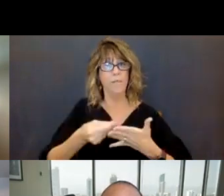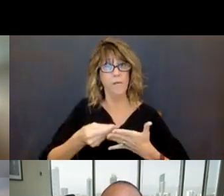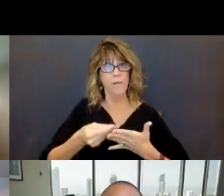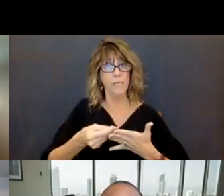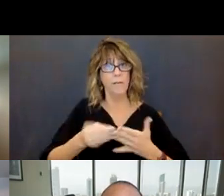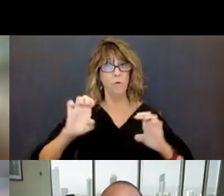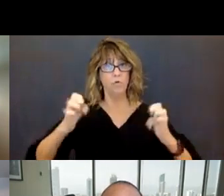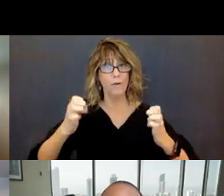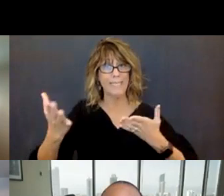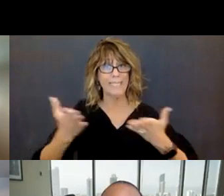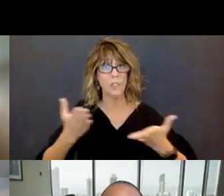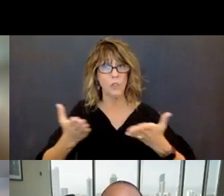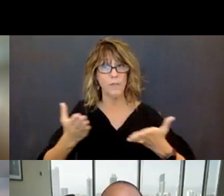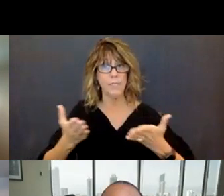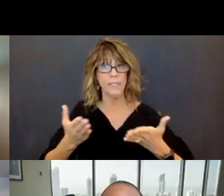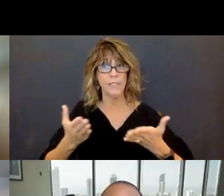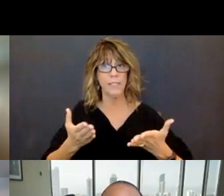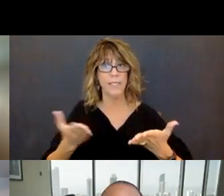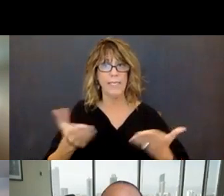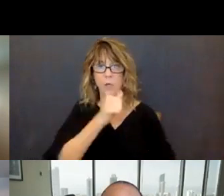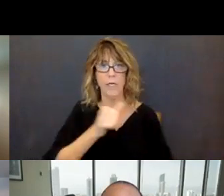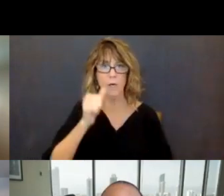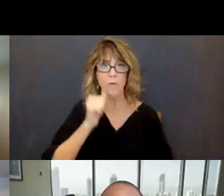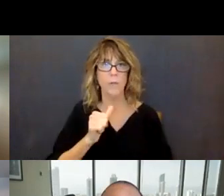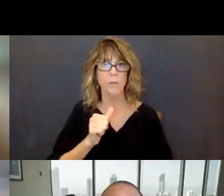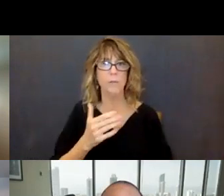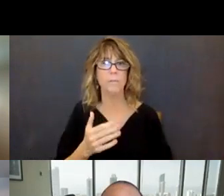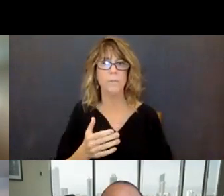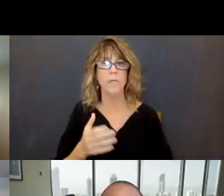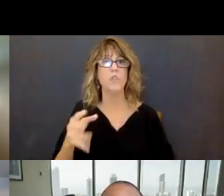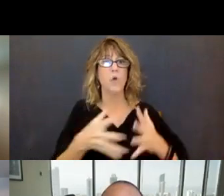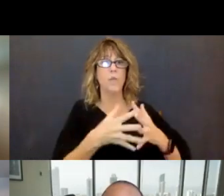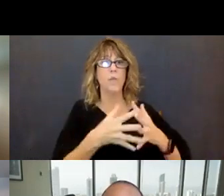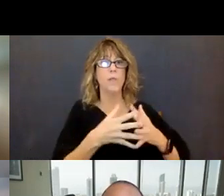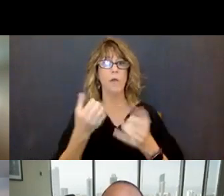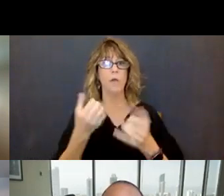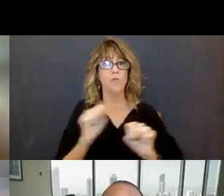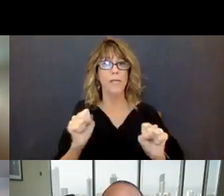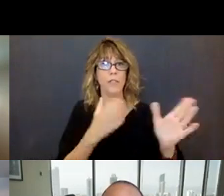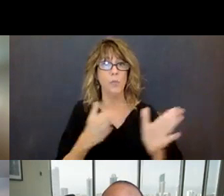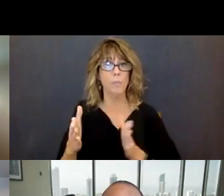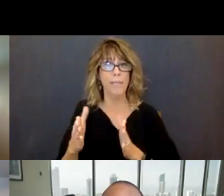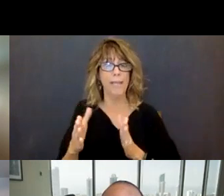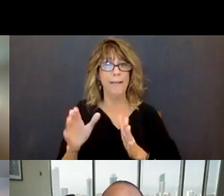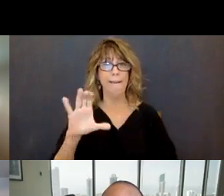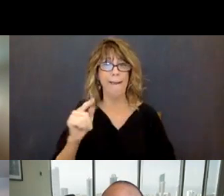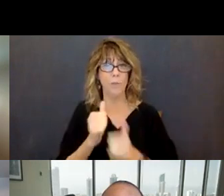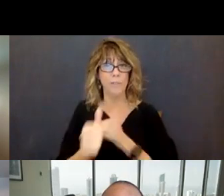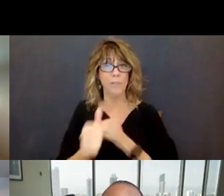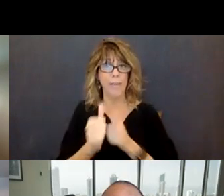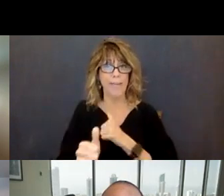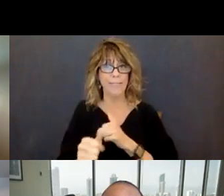crisis services in Arizona. So the American Rescue Plan Act that was passed early